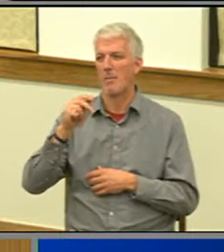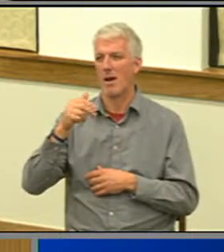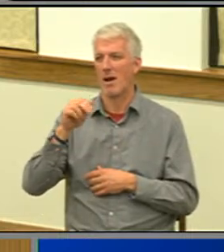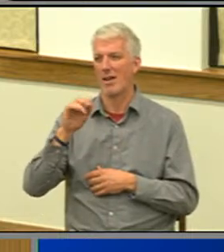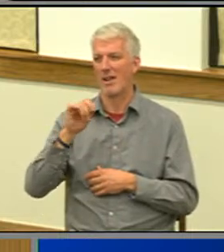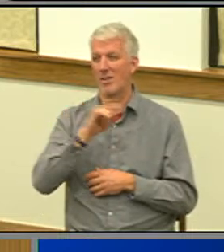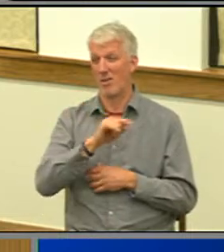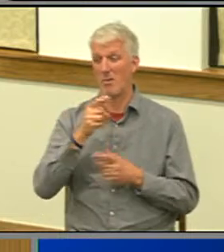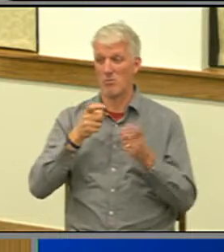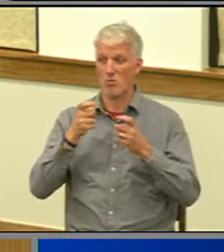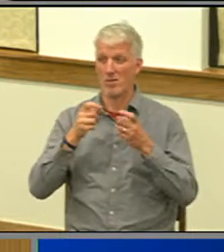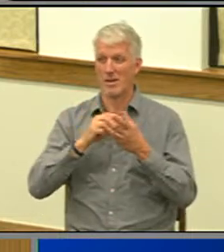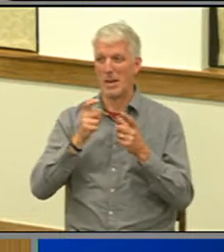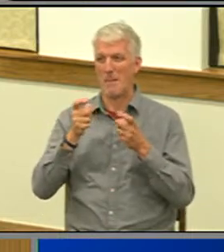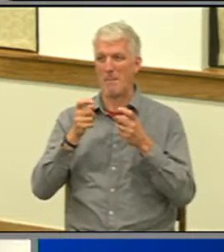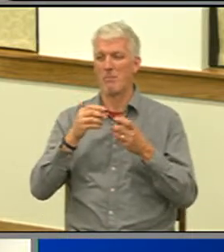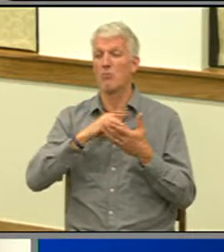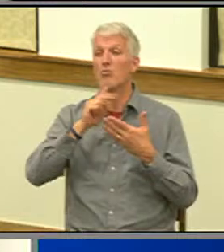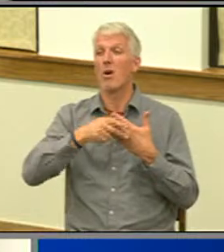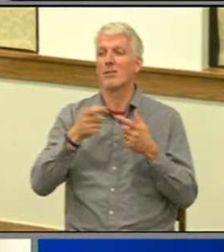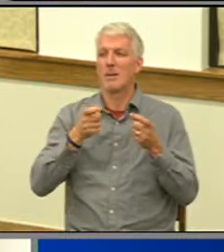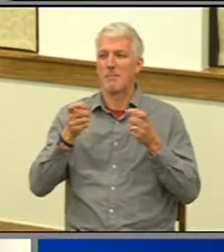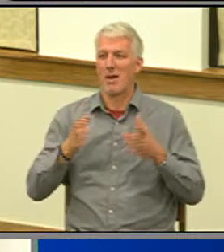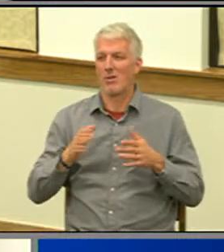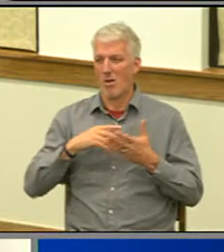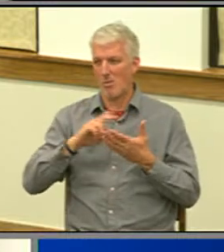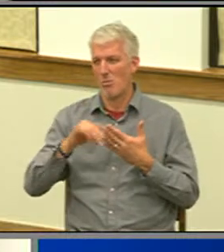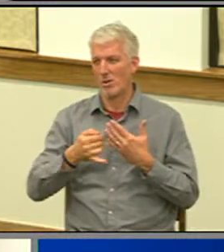this project. Go ahead, Victoria.